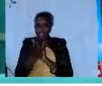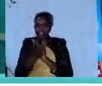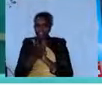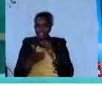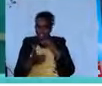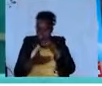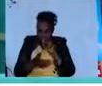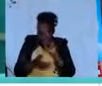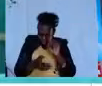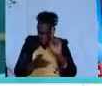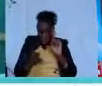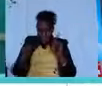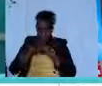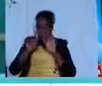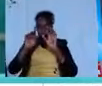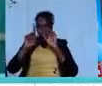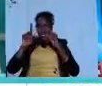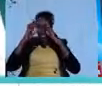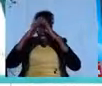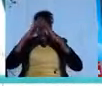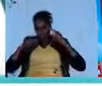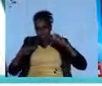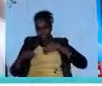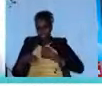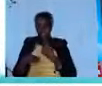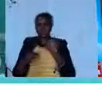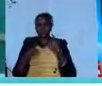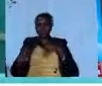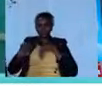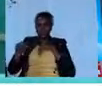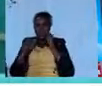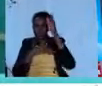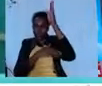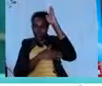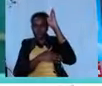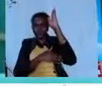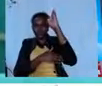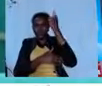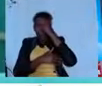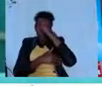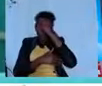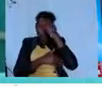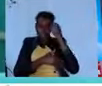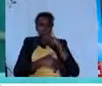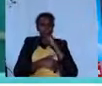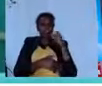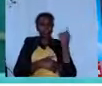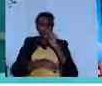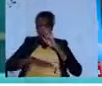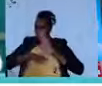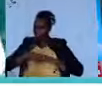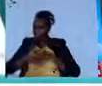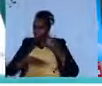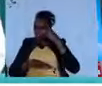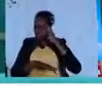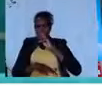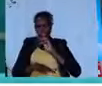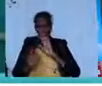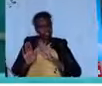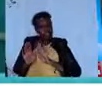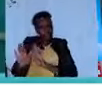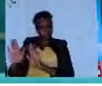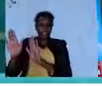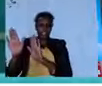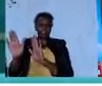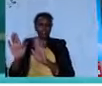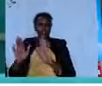his house would follow the Almighty God, because it was not proper for them to abandon